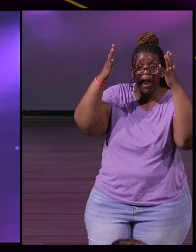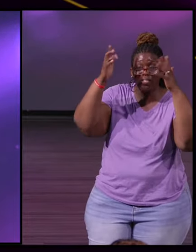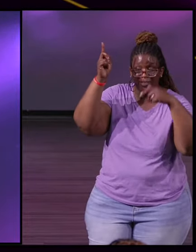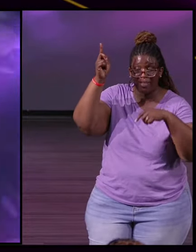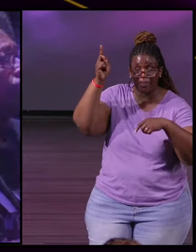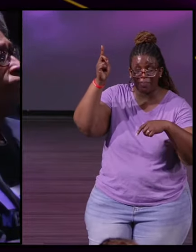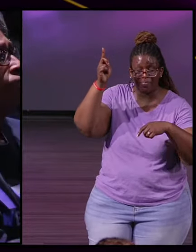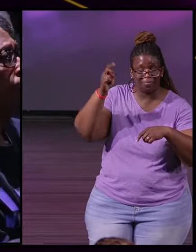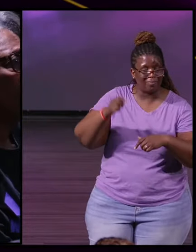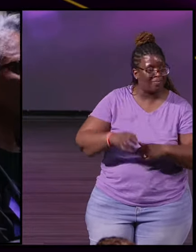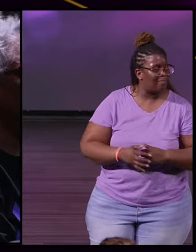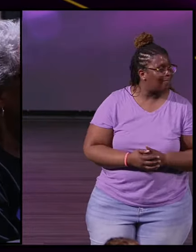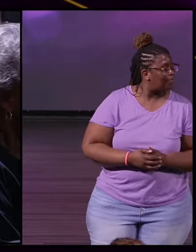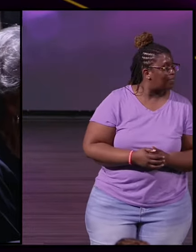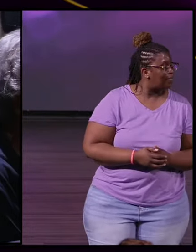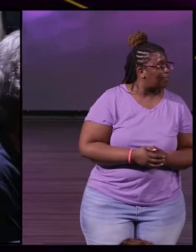God.